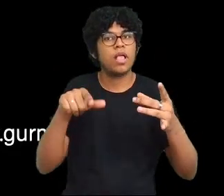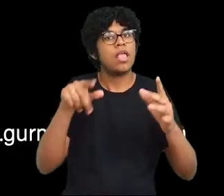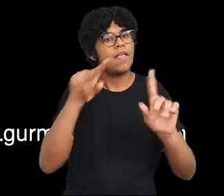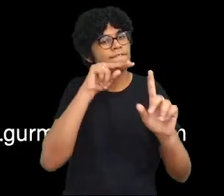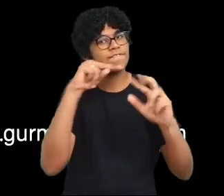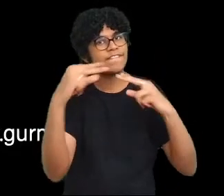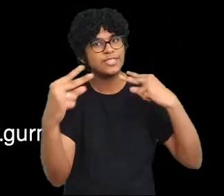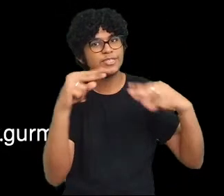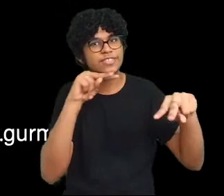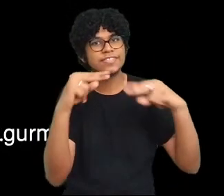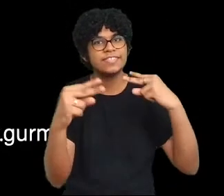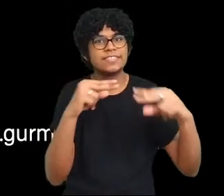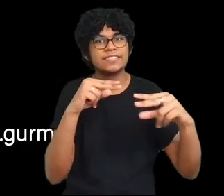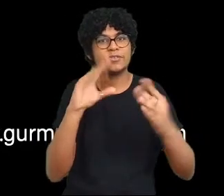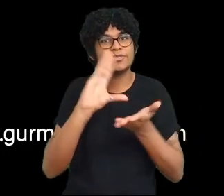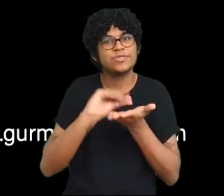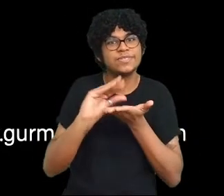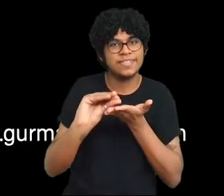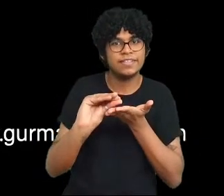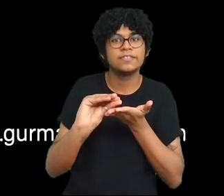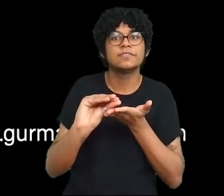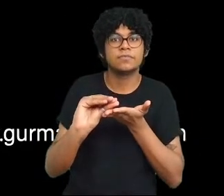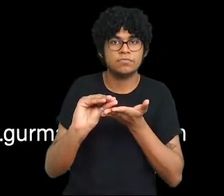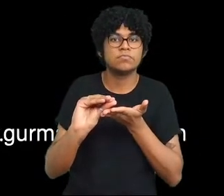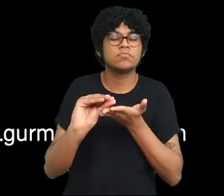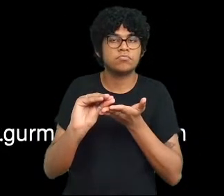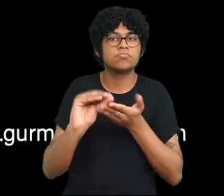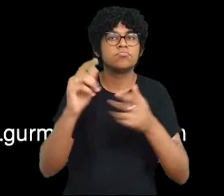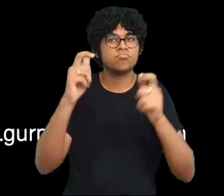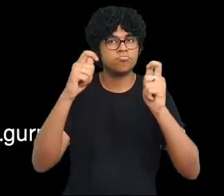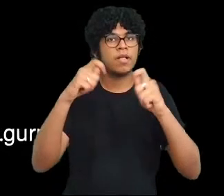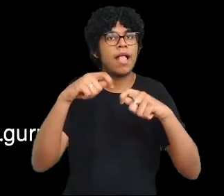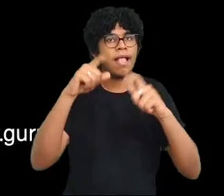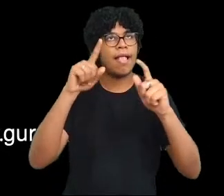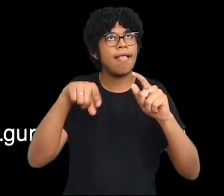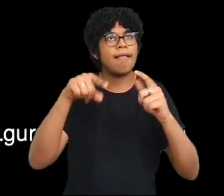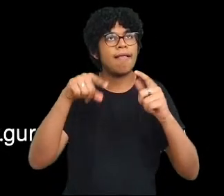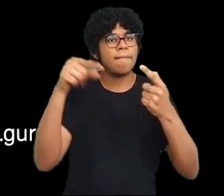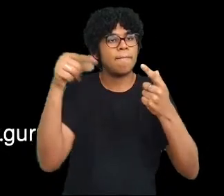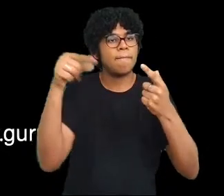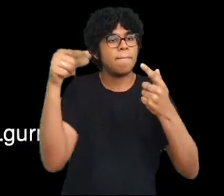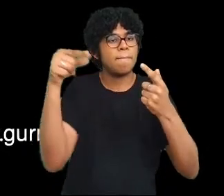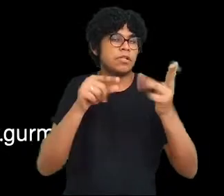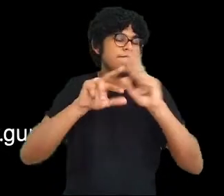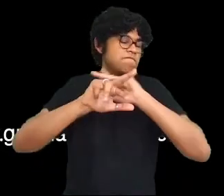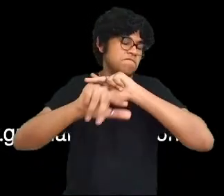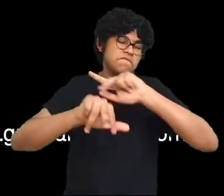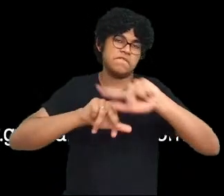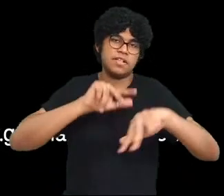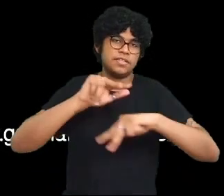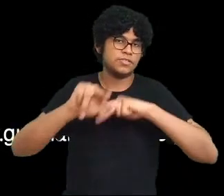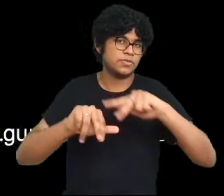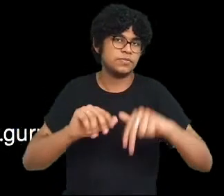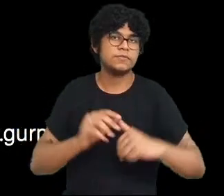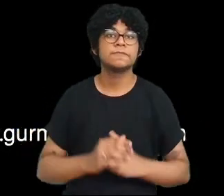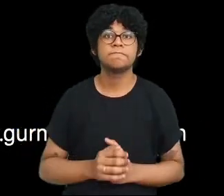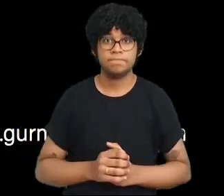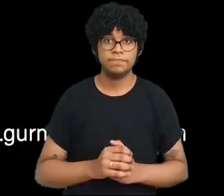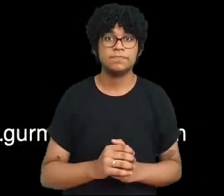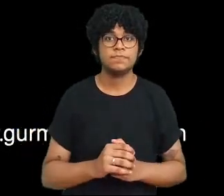aspects. And then there are also individuals that contribute to this whole tutorial